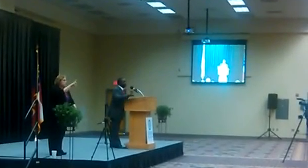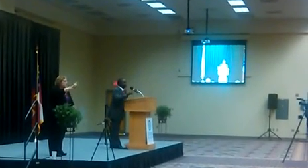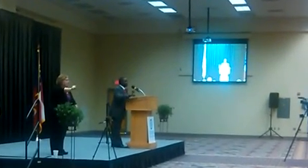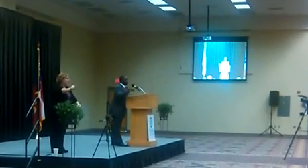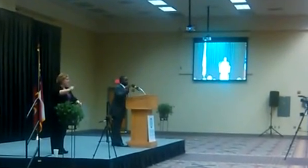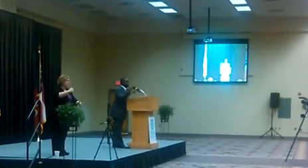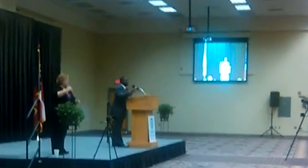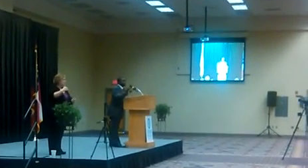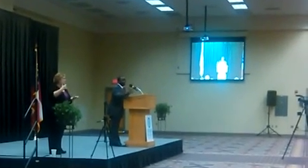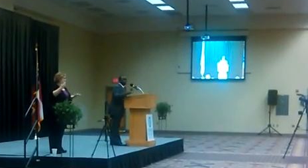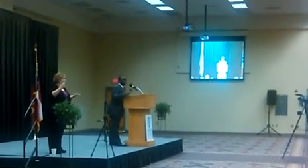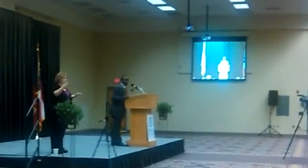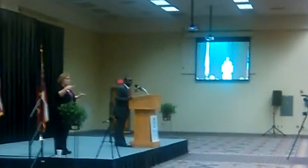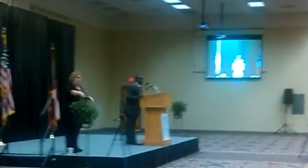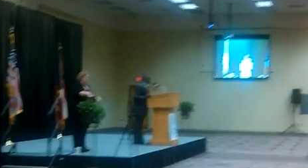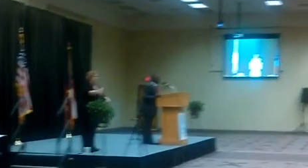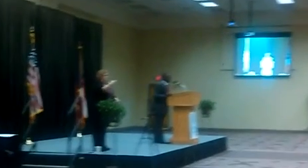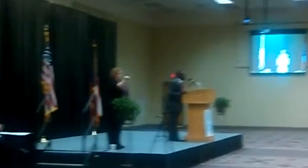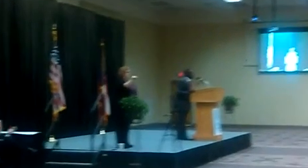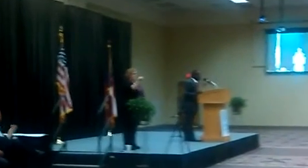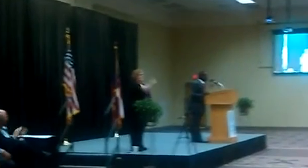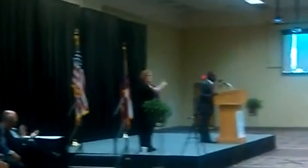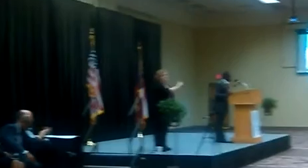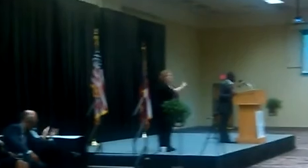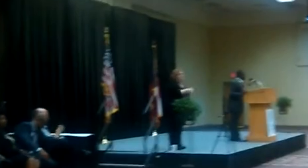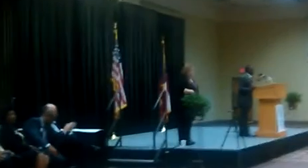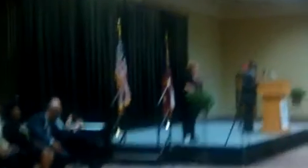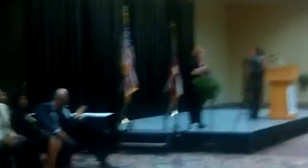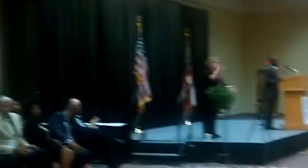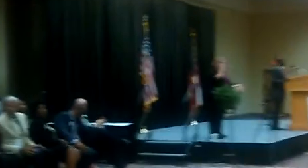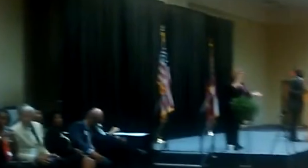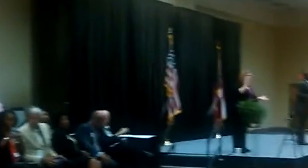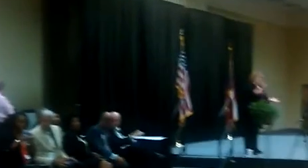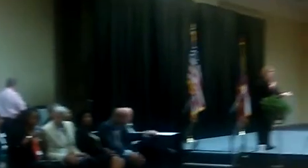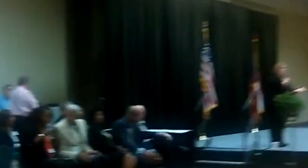right here in Georgia, longer than any other Democrat that served in our country.